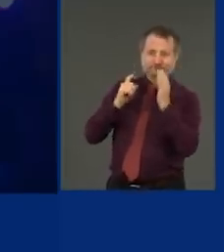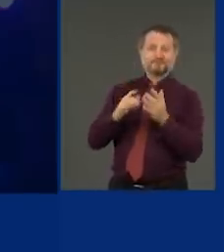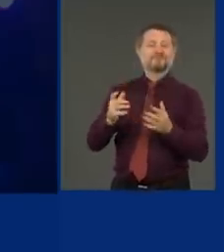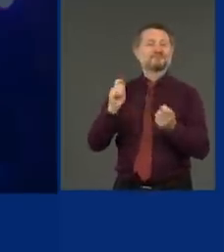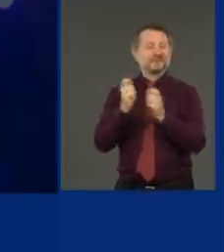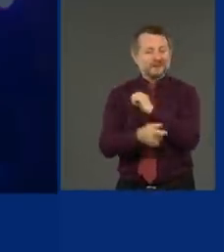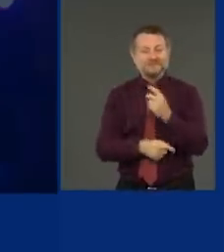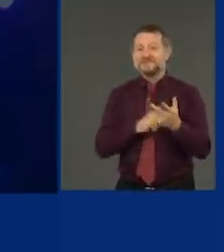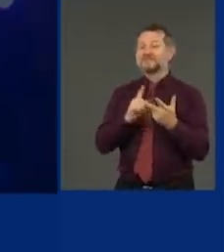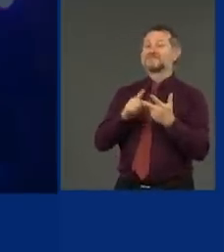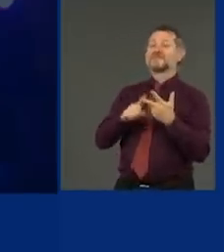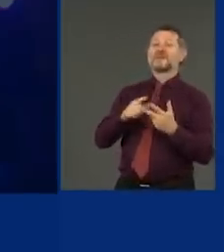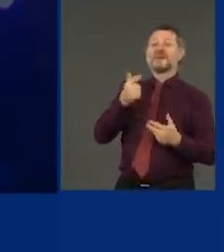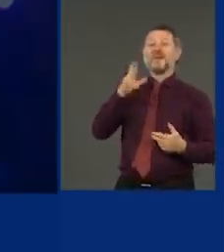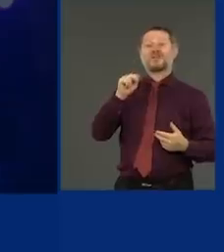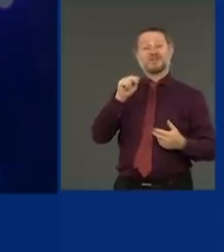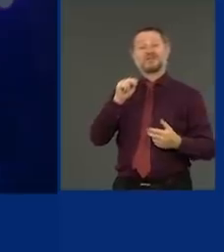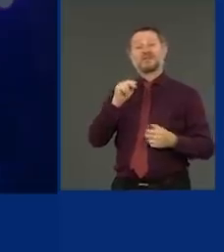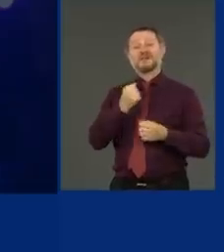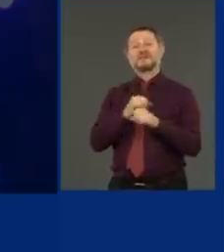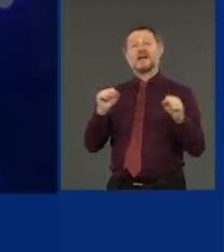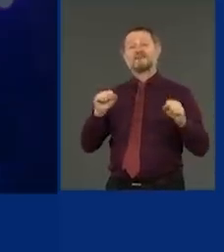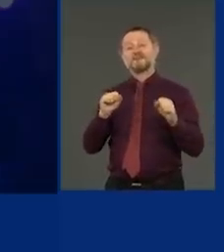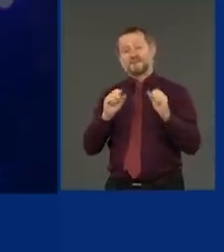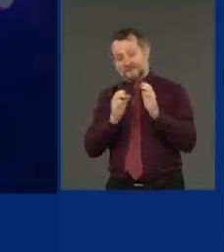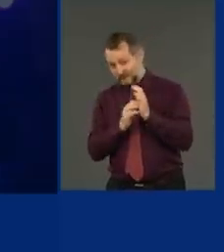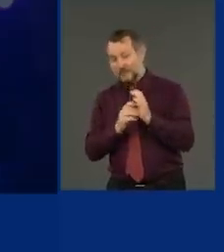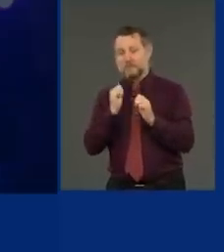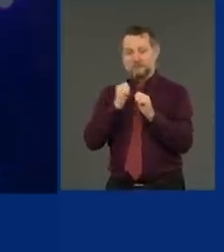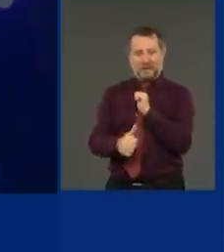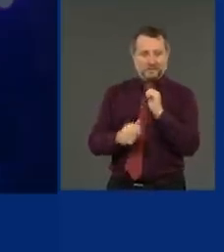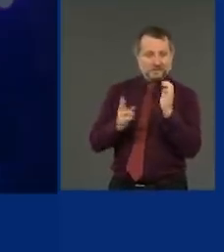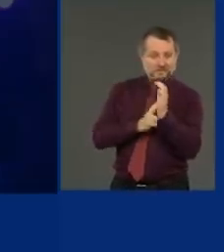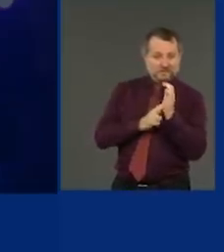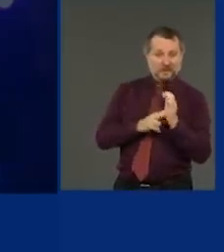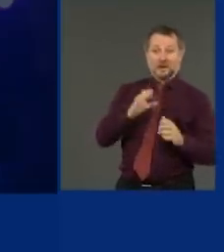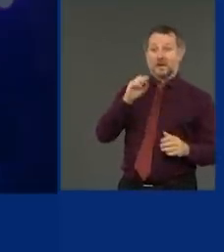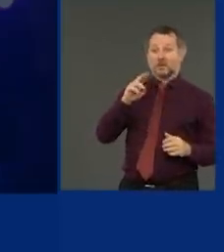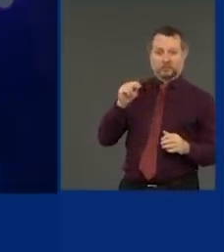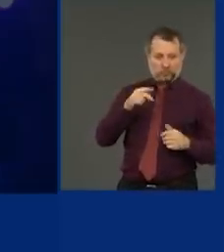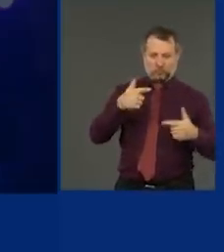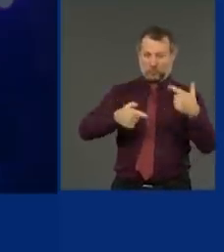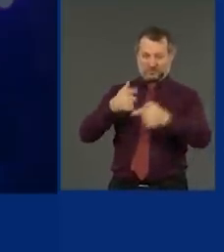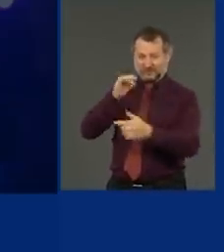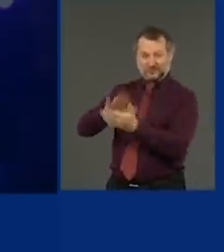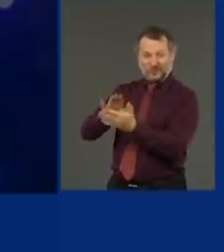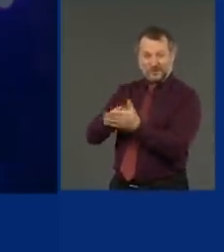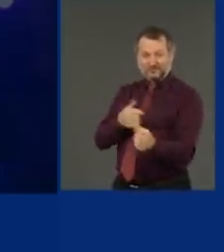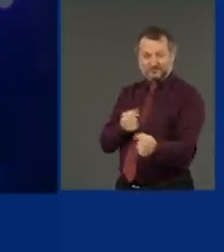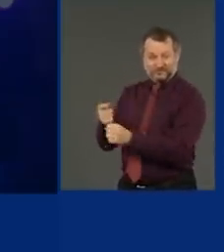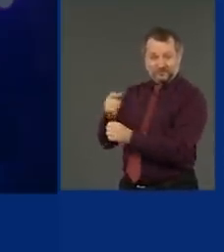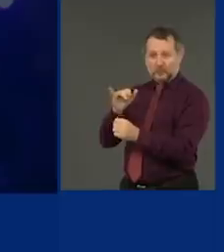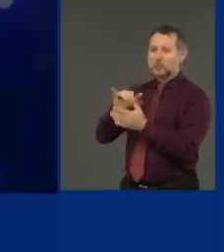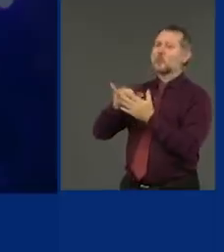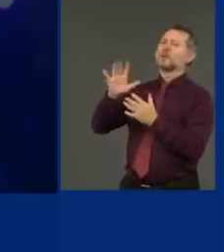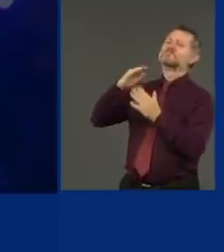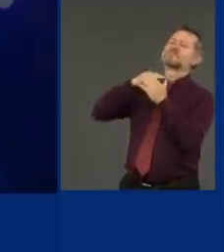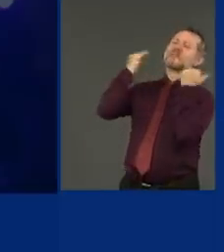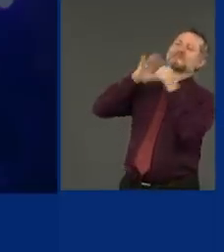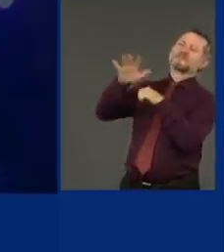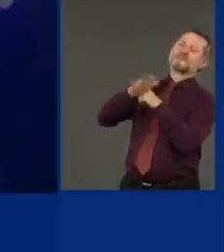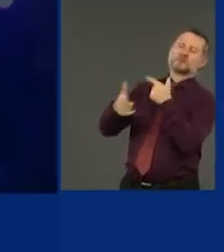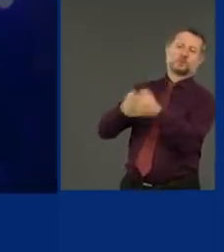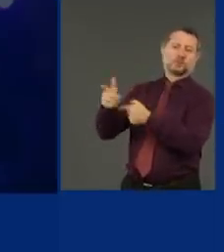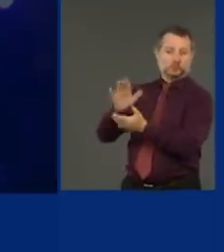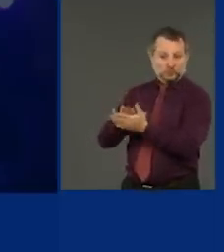After there was a shooting in Connecticut and people stood up and said, I've had enough. These are